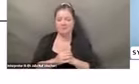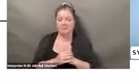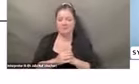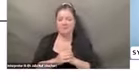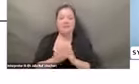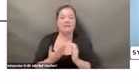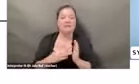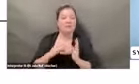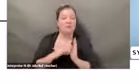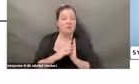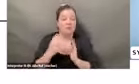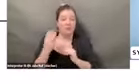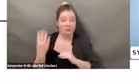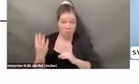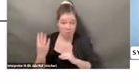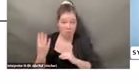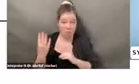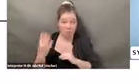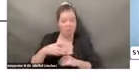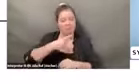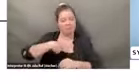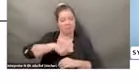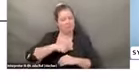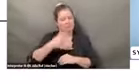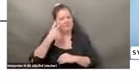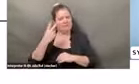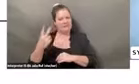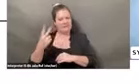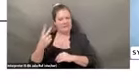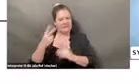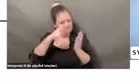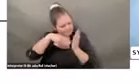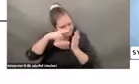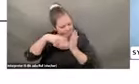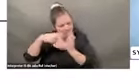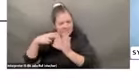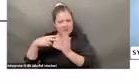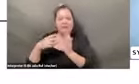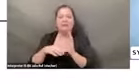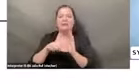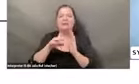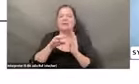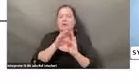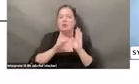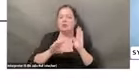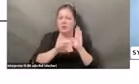is a chapter about how to utilize the model curriculum. There,